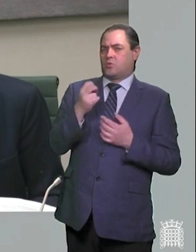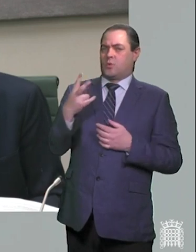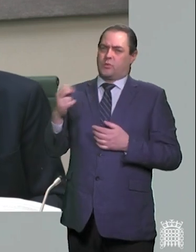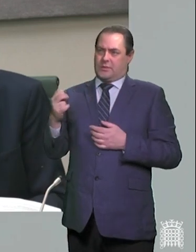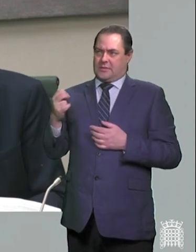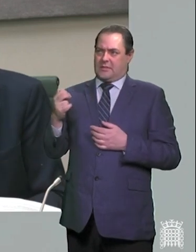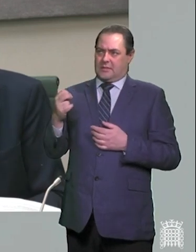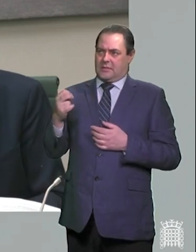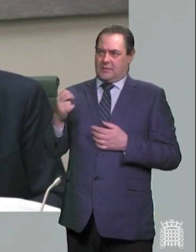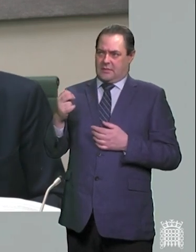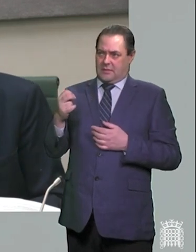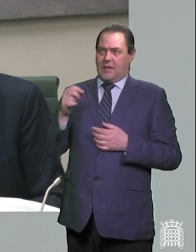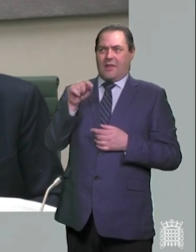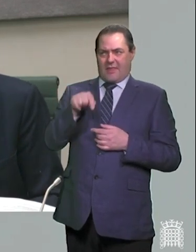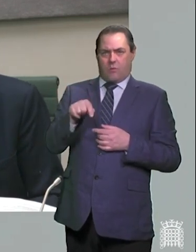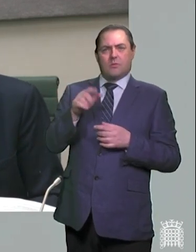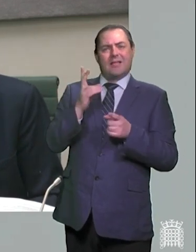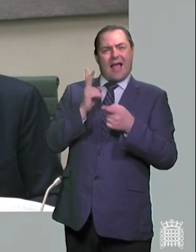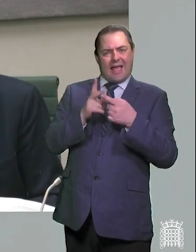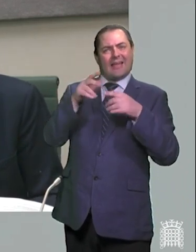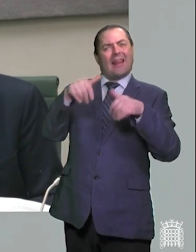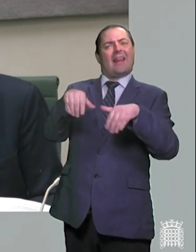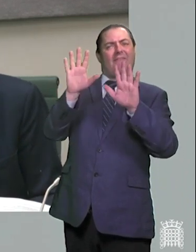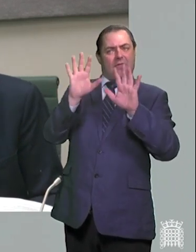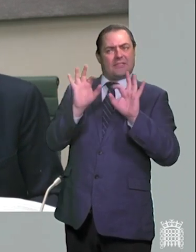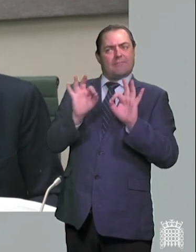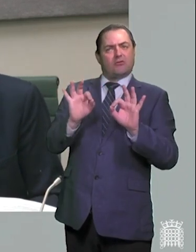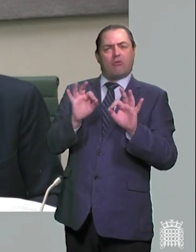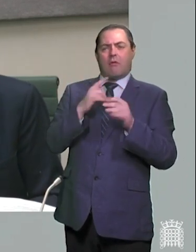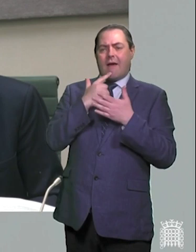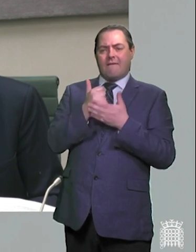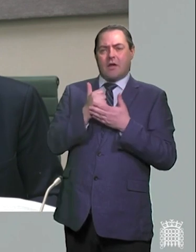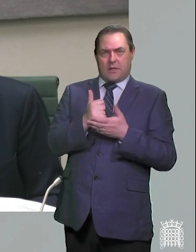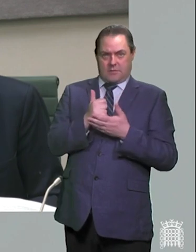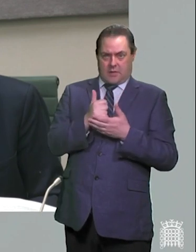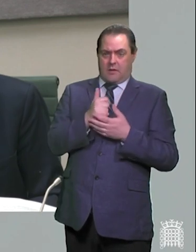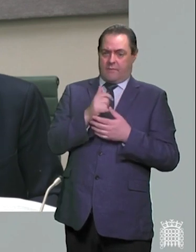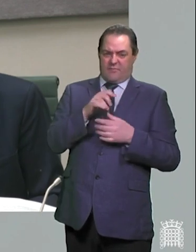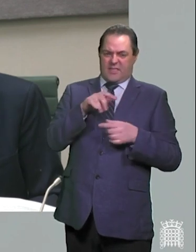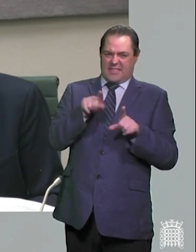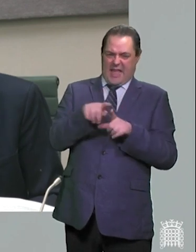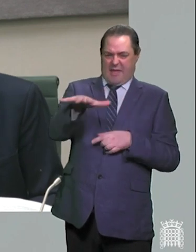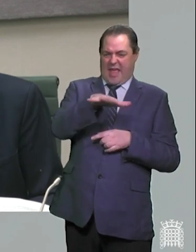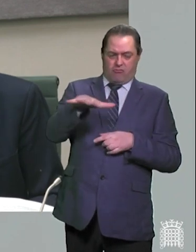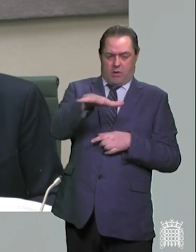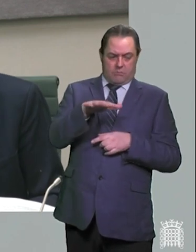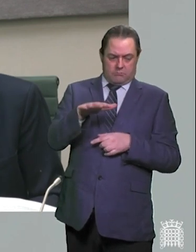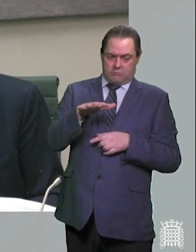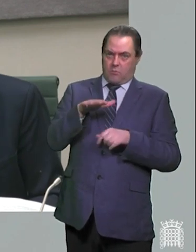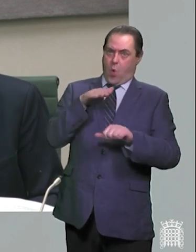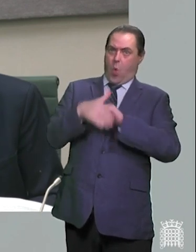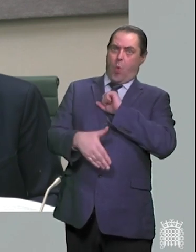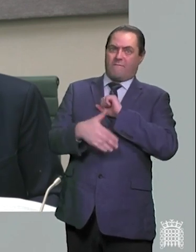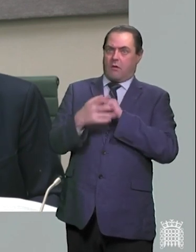was a leaving event for another special advisor in the vestibule number 10, where there were certainly more than 20 people, and I think